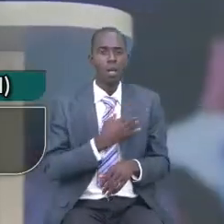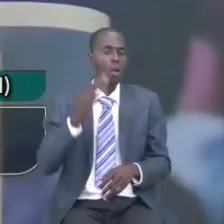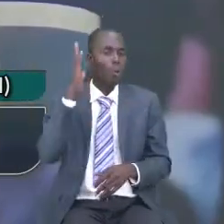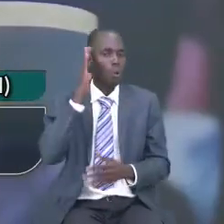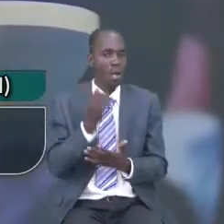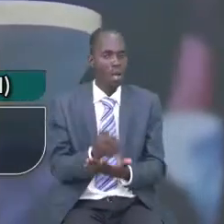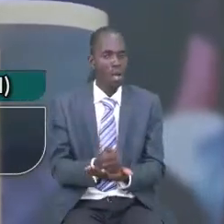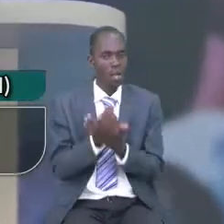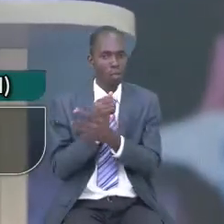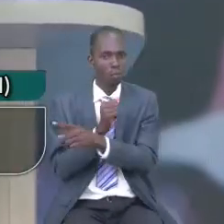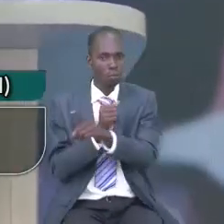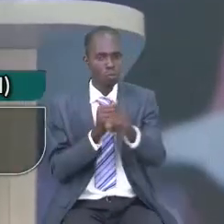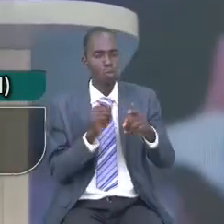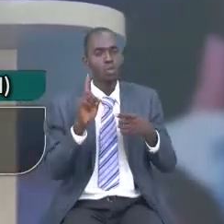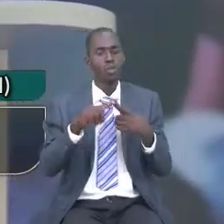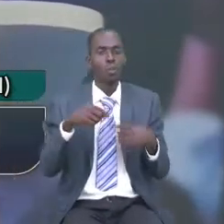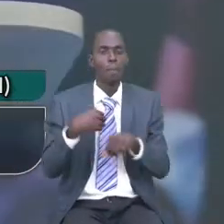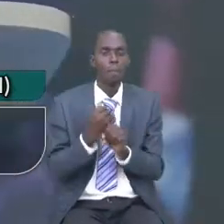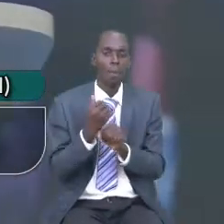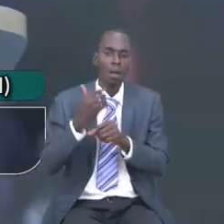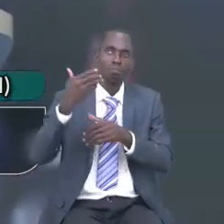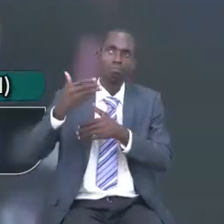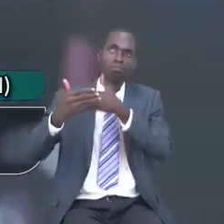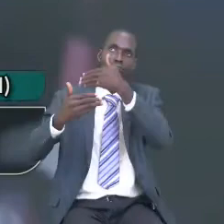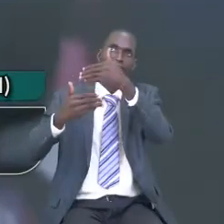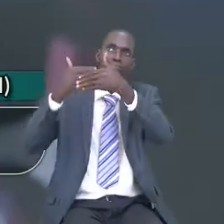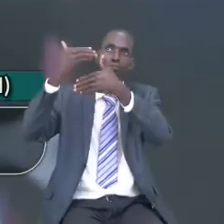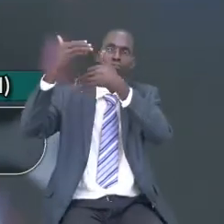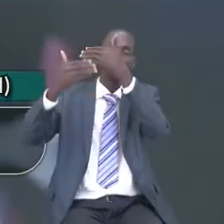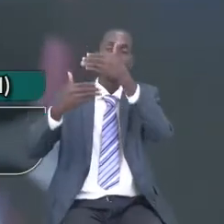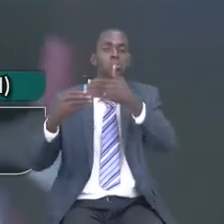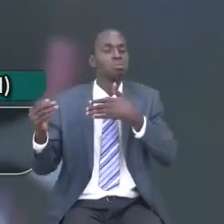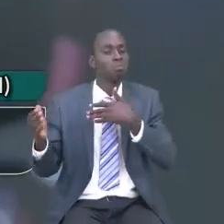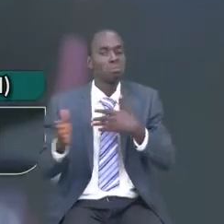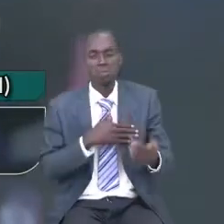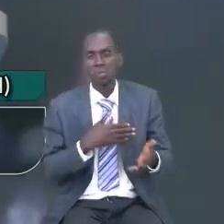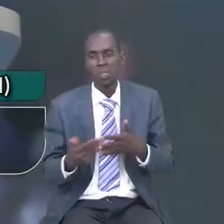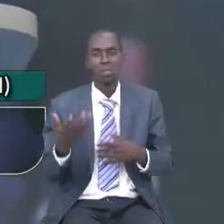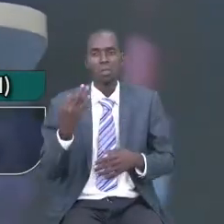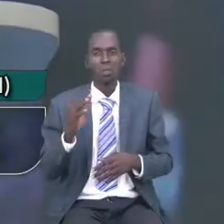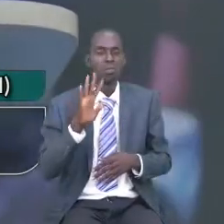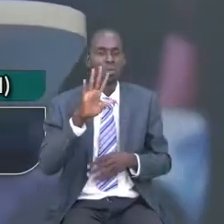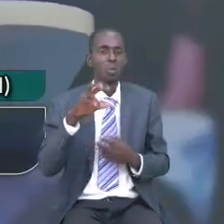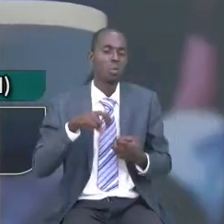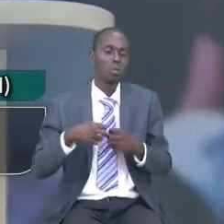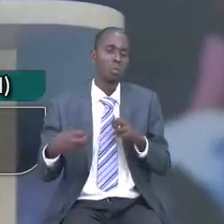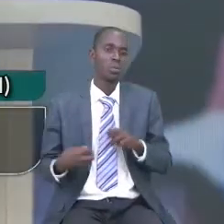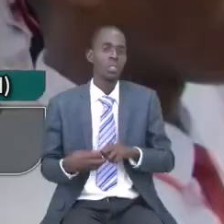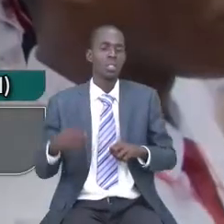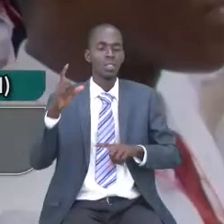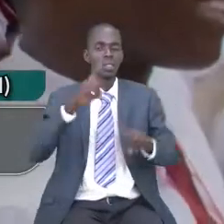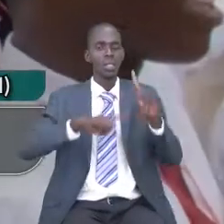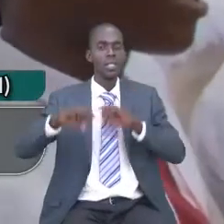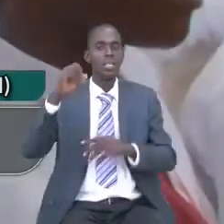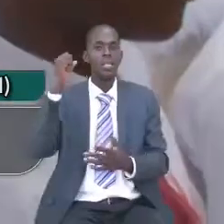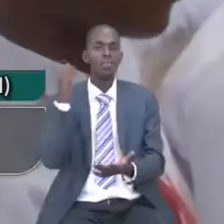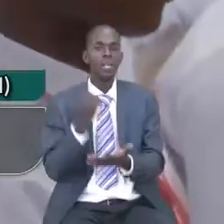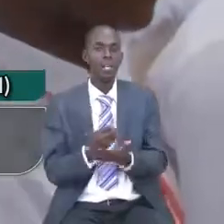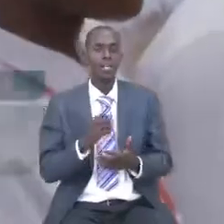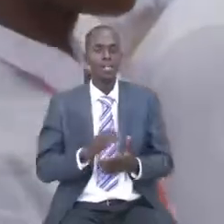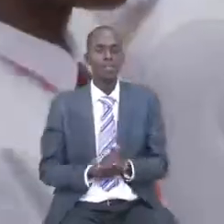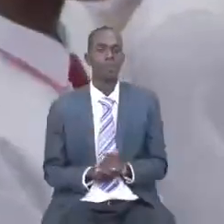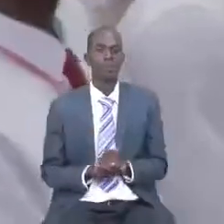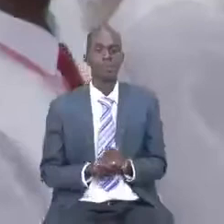you to make progress in spite of your problem. Give me a good amen. Amen.